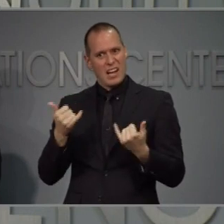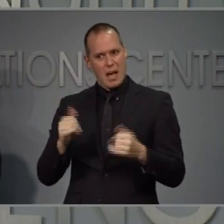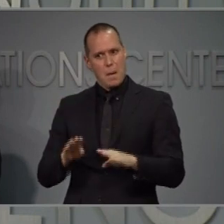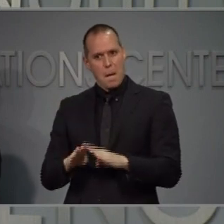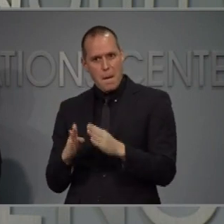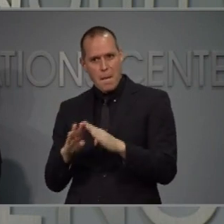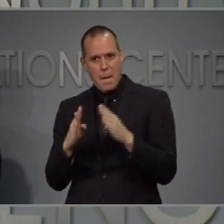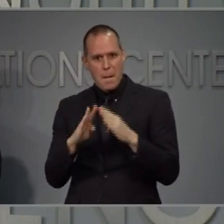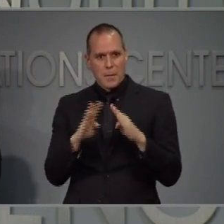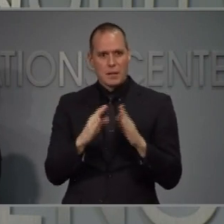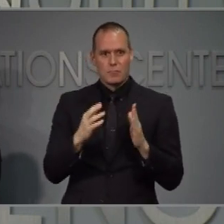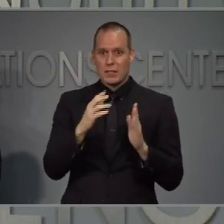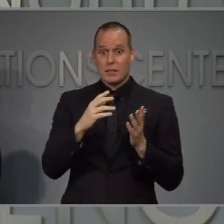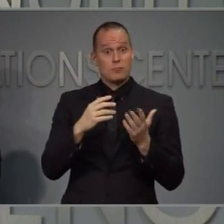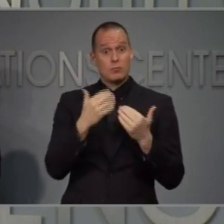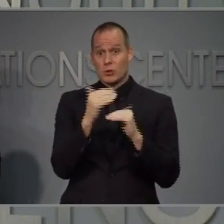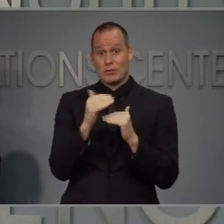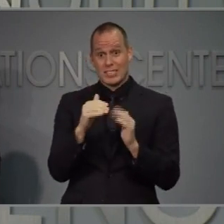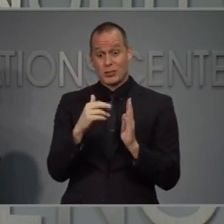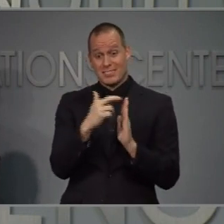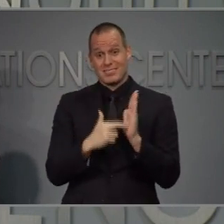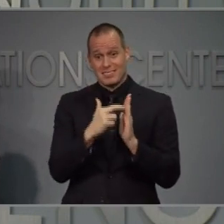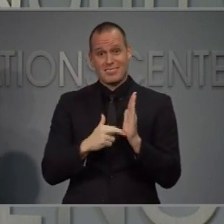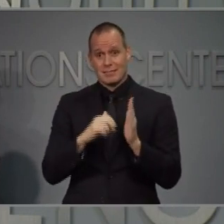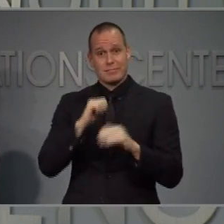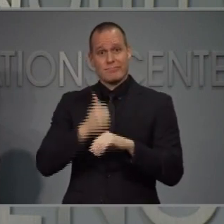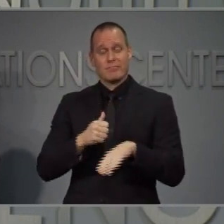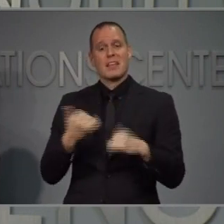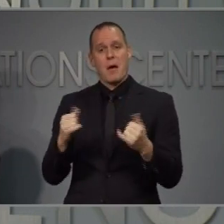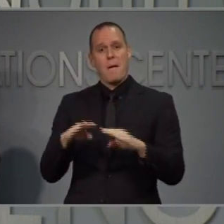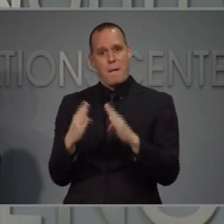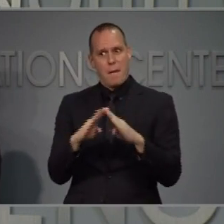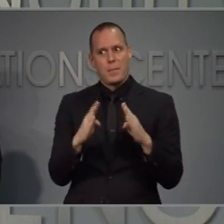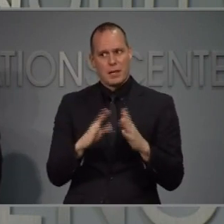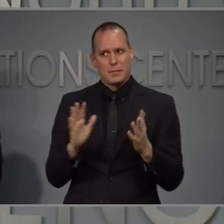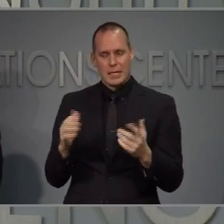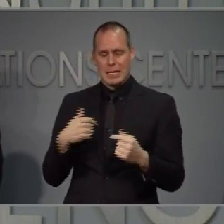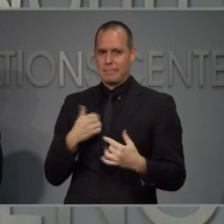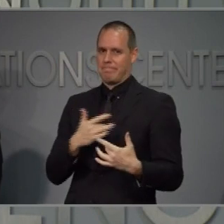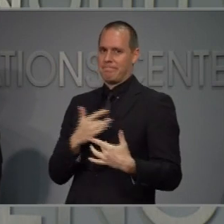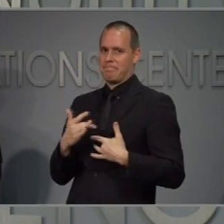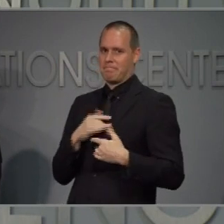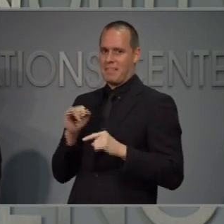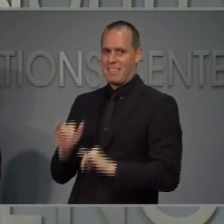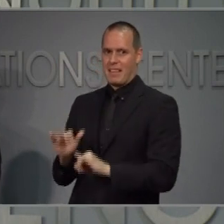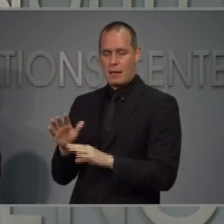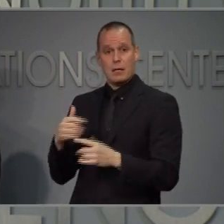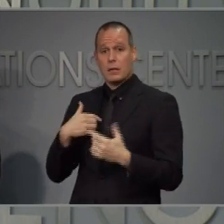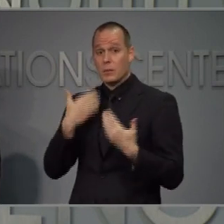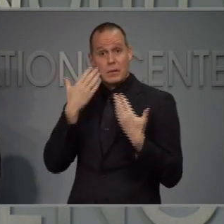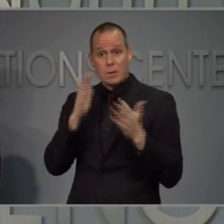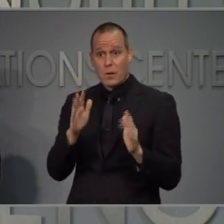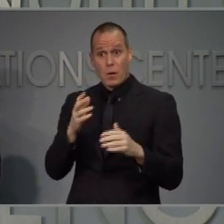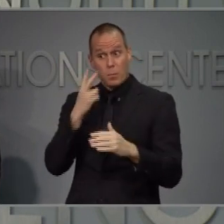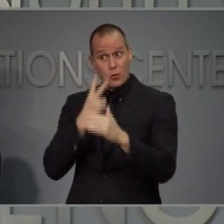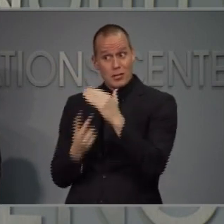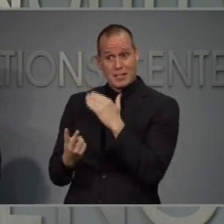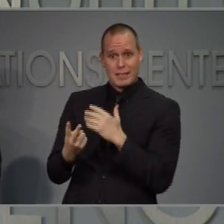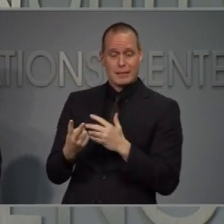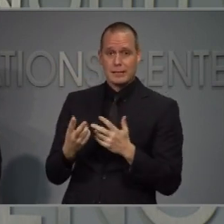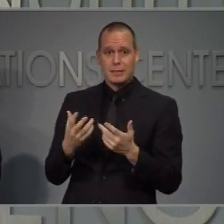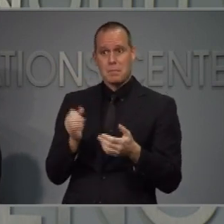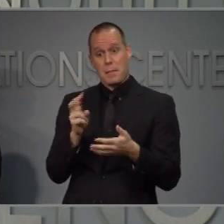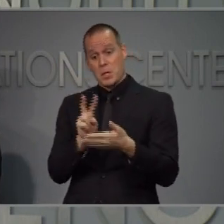all of its restrictions, and we really won't know the effect of that until a little more than 2 or